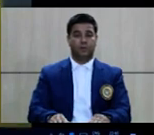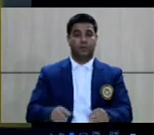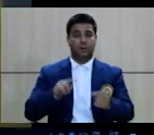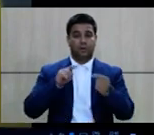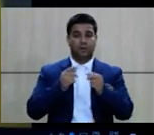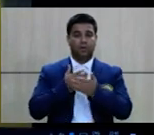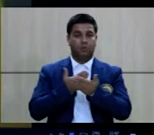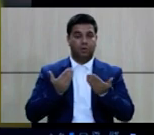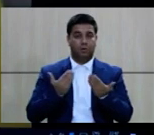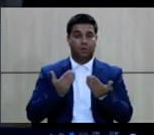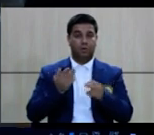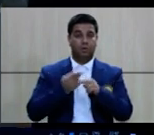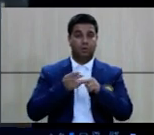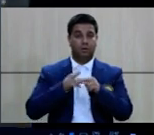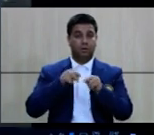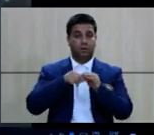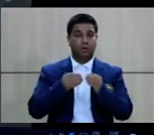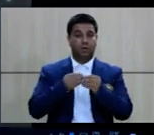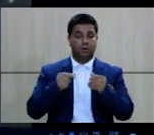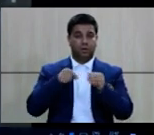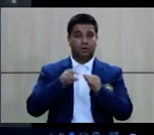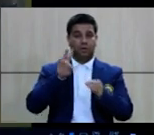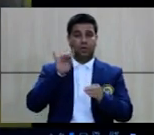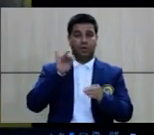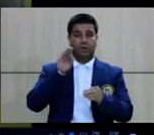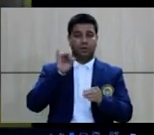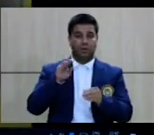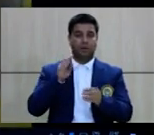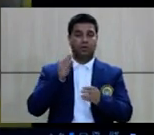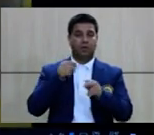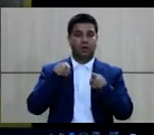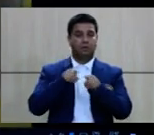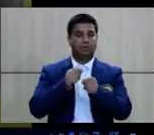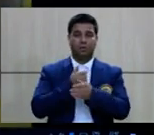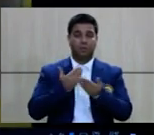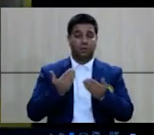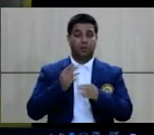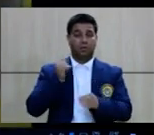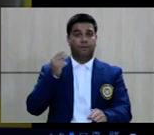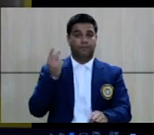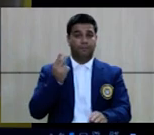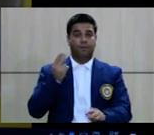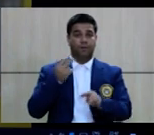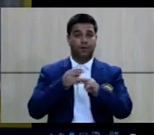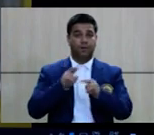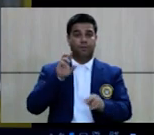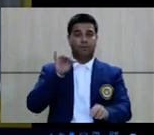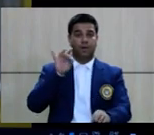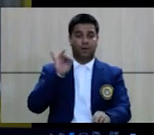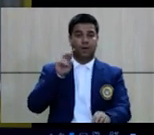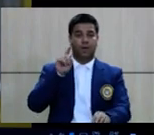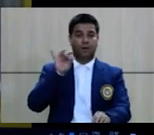reaksiya ketmaydi. Demak, bu eritmada nitrat ionlari mavjud emas. İkinci probirkaga bari